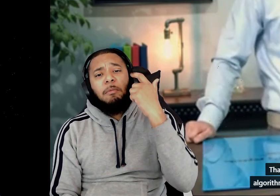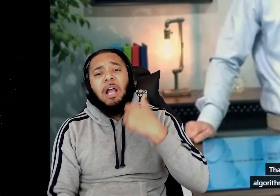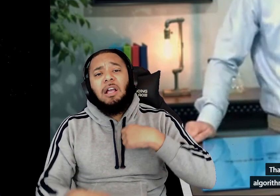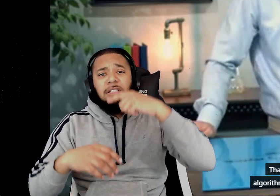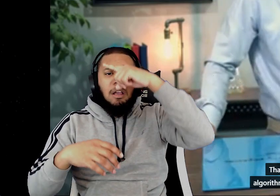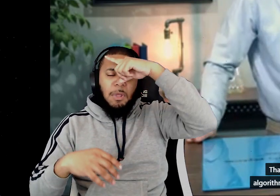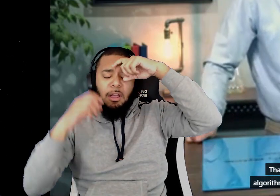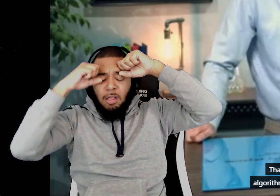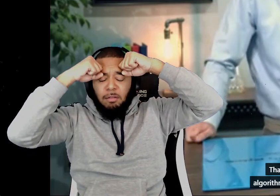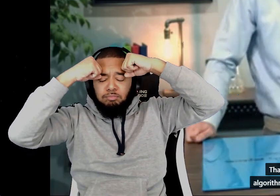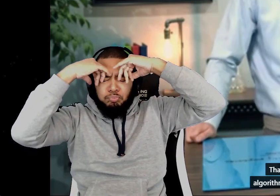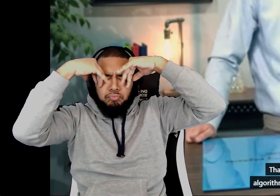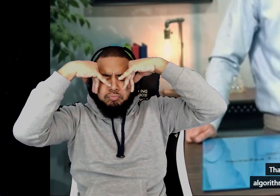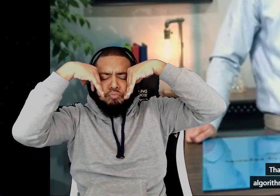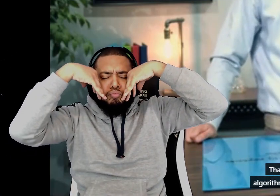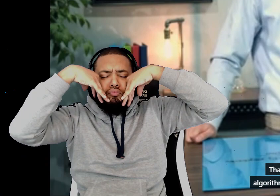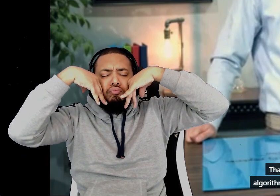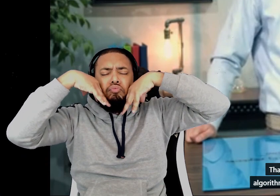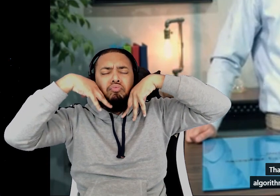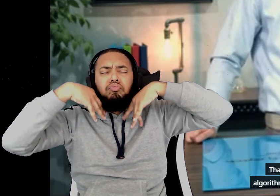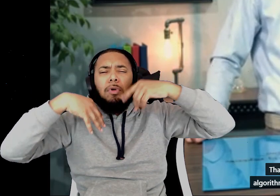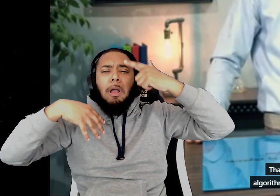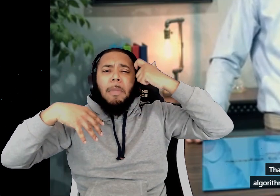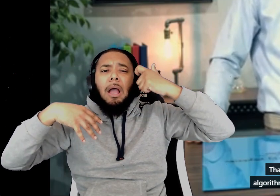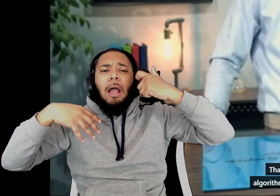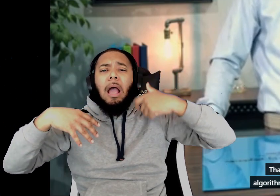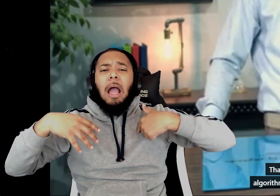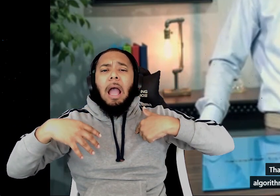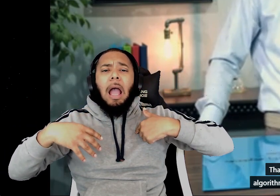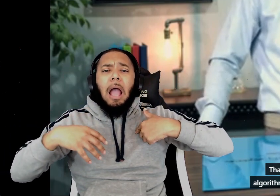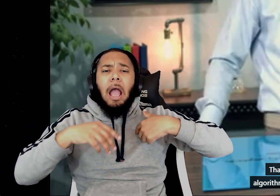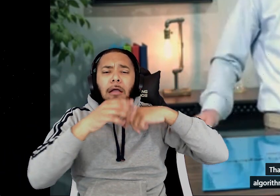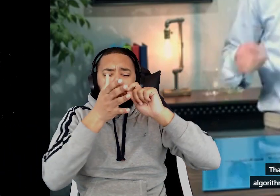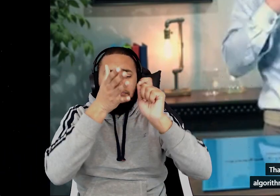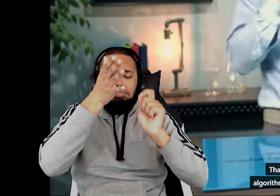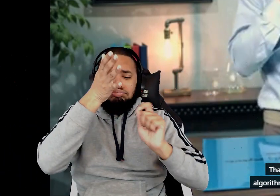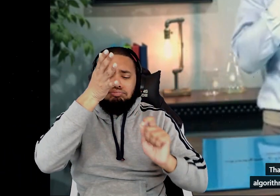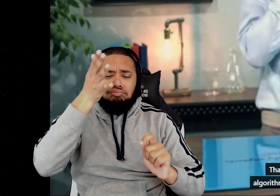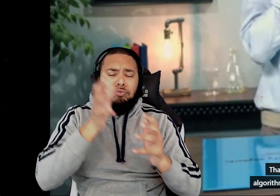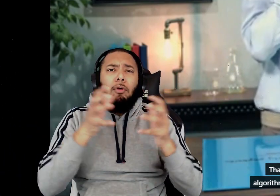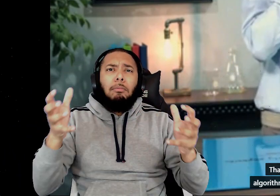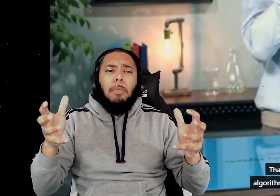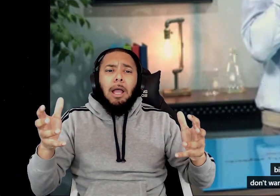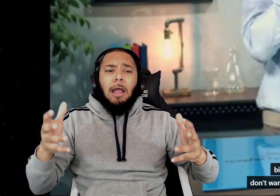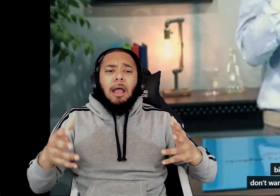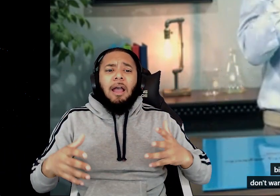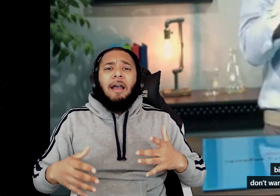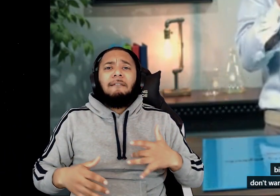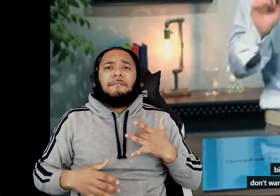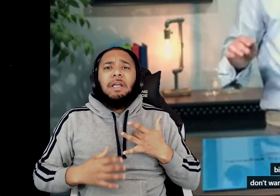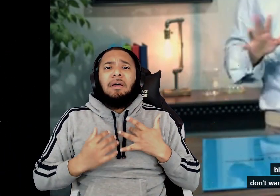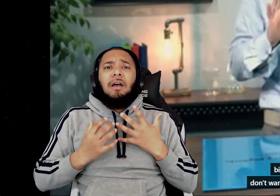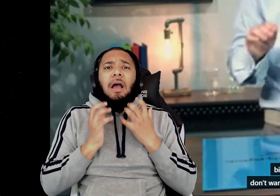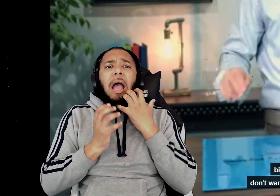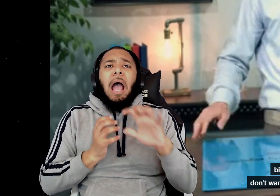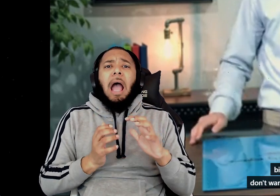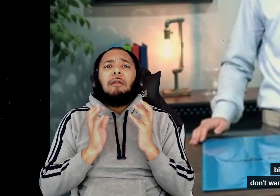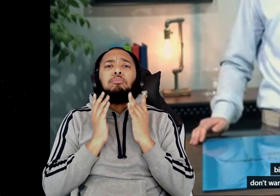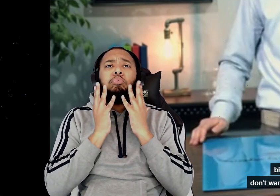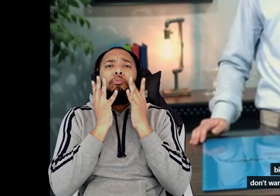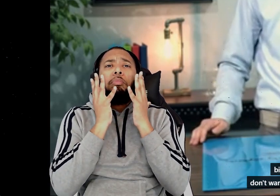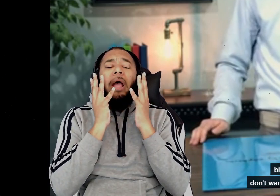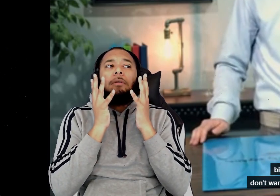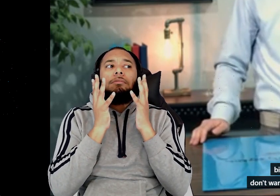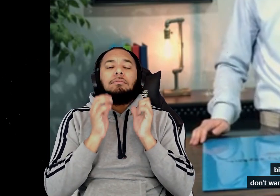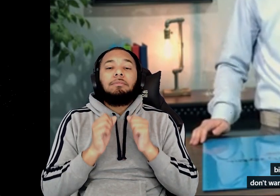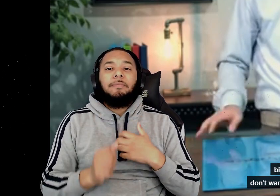That was like so much standard algorithm division that week. Like there's a little bit of, I won't go there, I